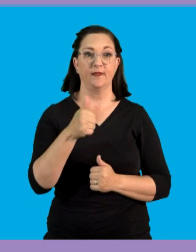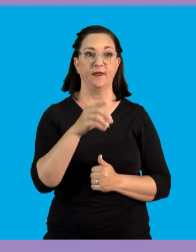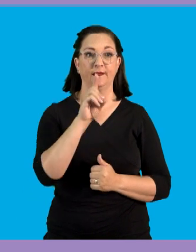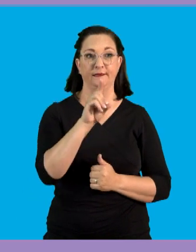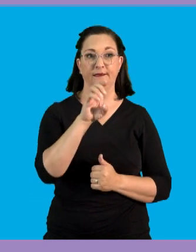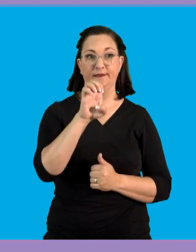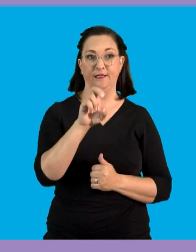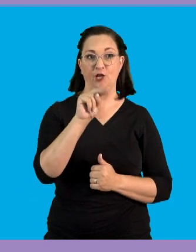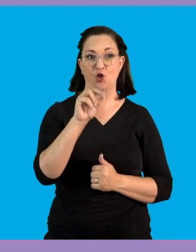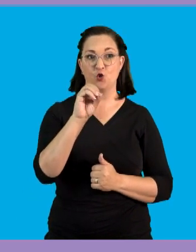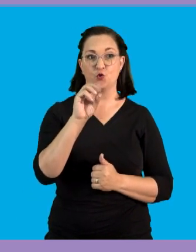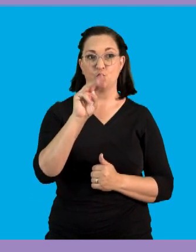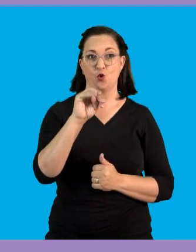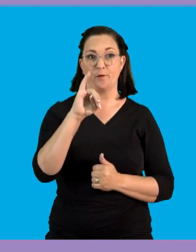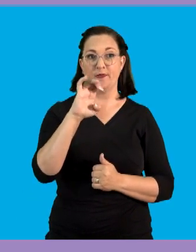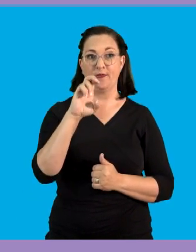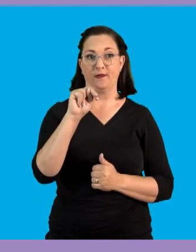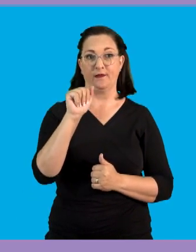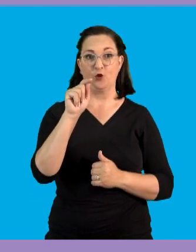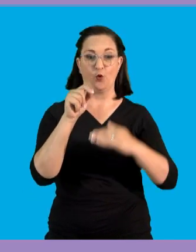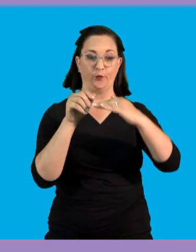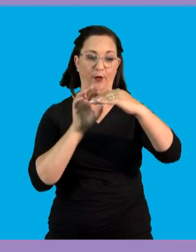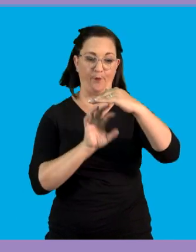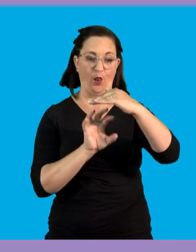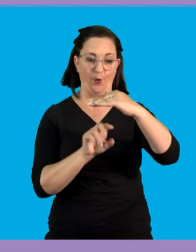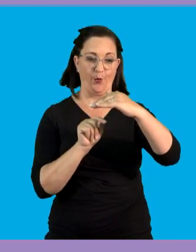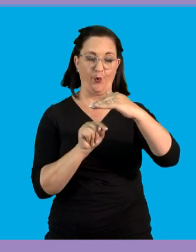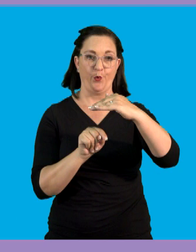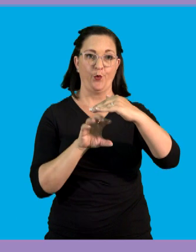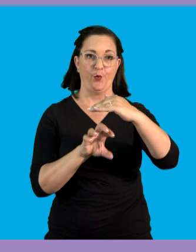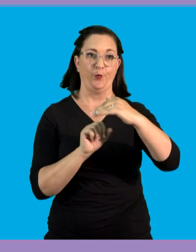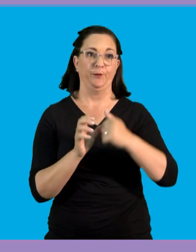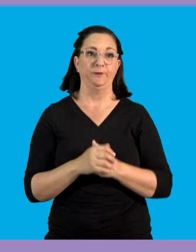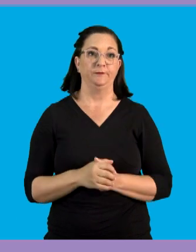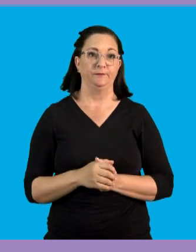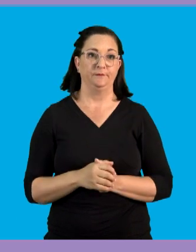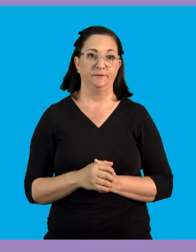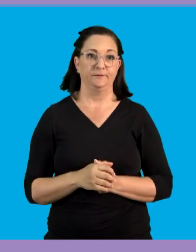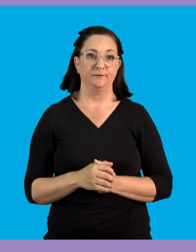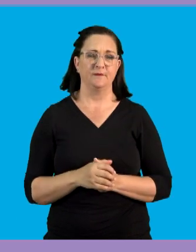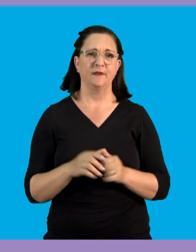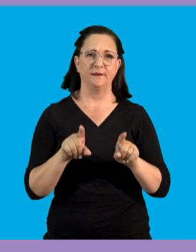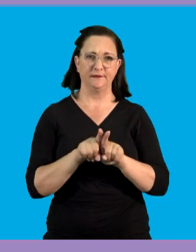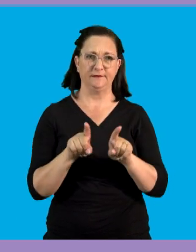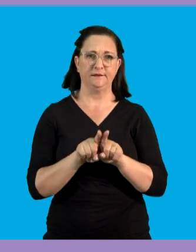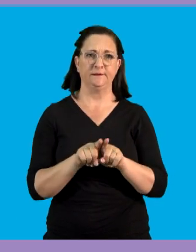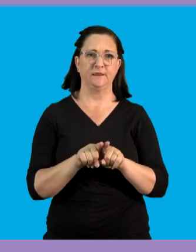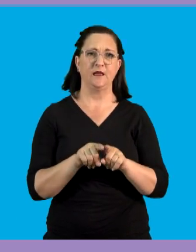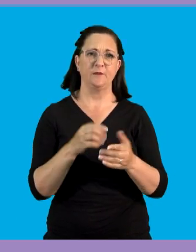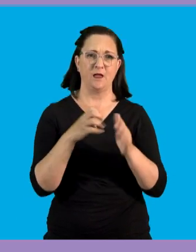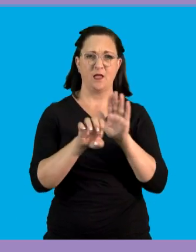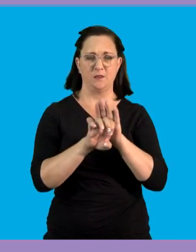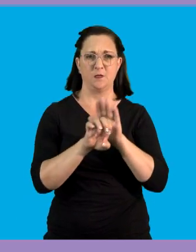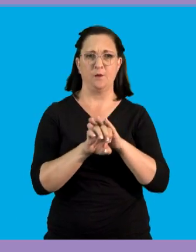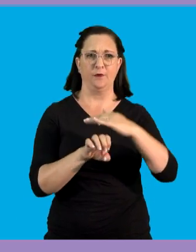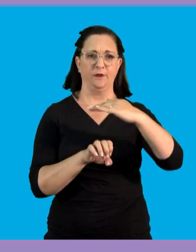a denominator. That is the number below the line of a common fraction. So using the same common fraction